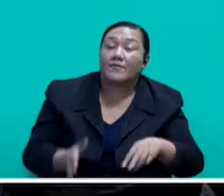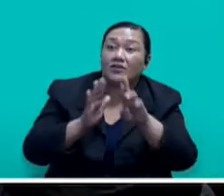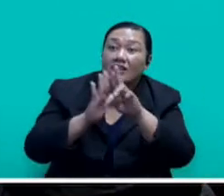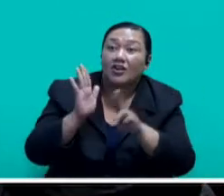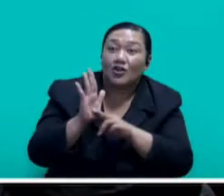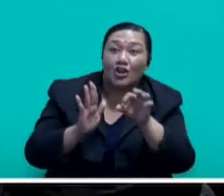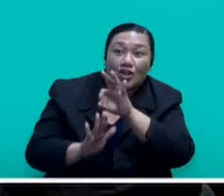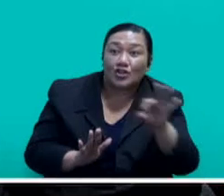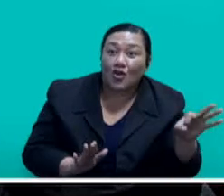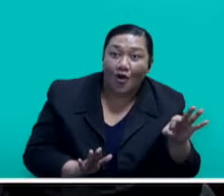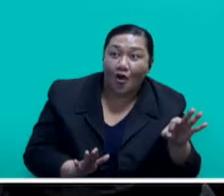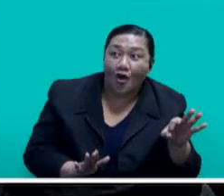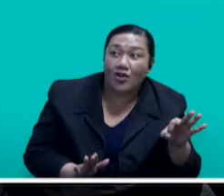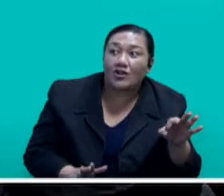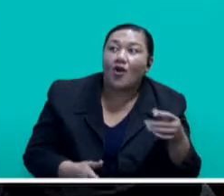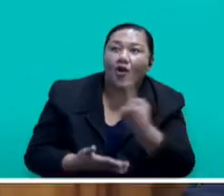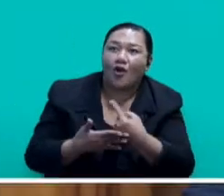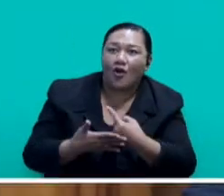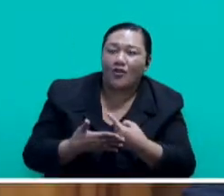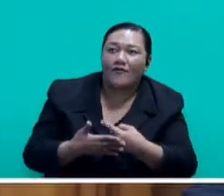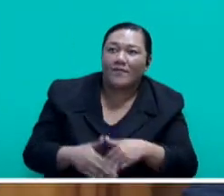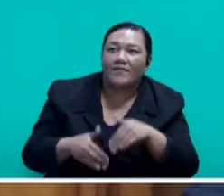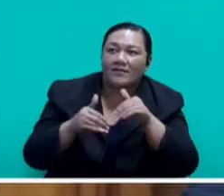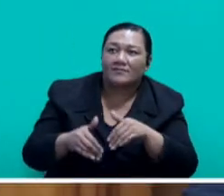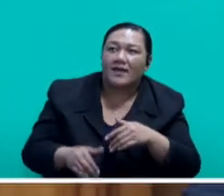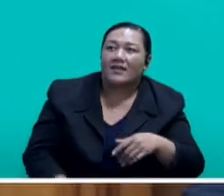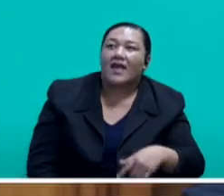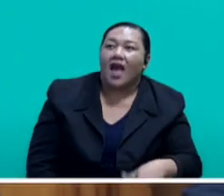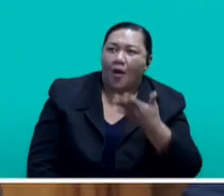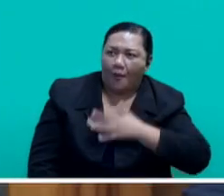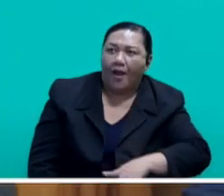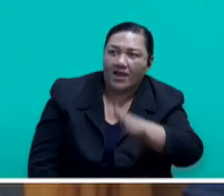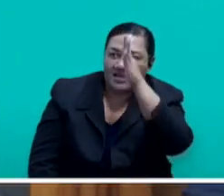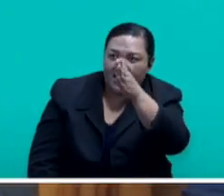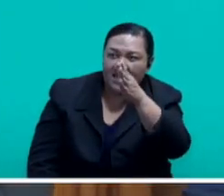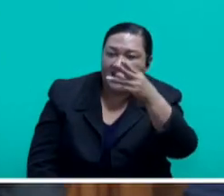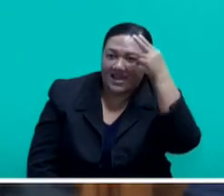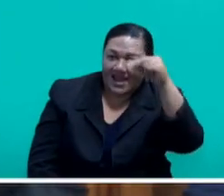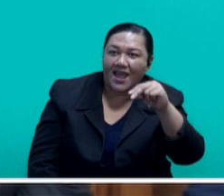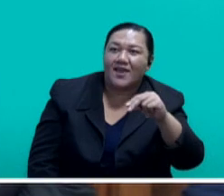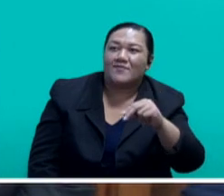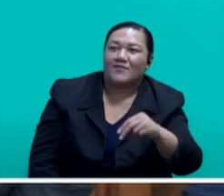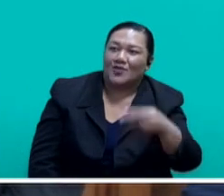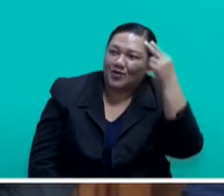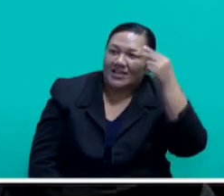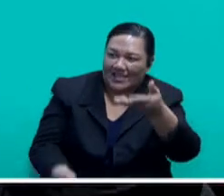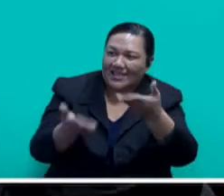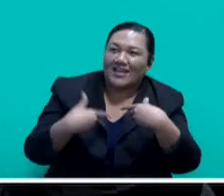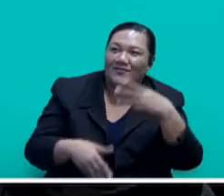said. Rule applies to everybody. I want him to name who was my master. If you are a man enough, you keep